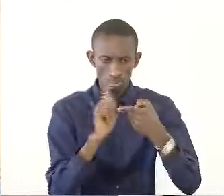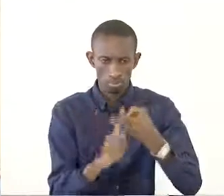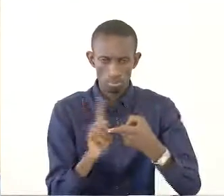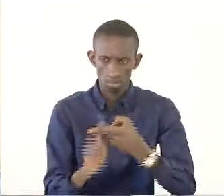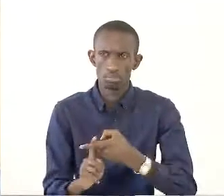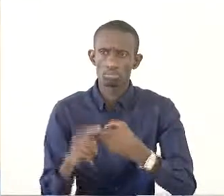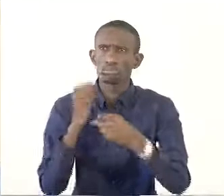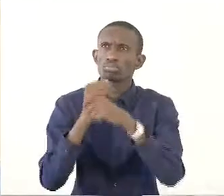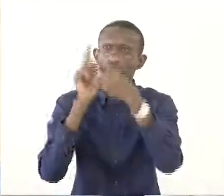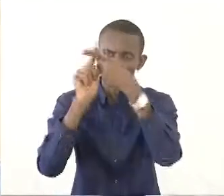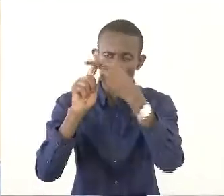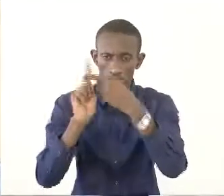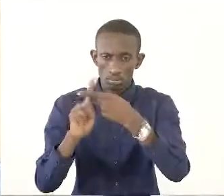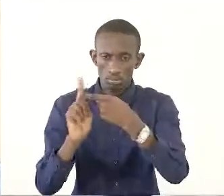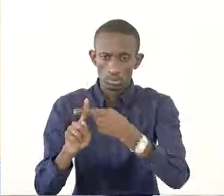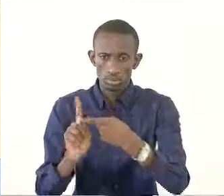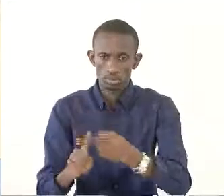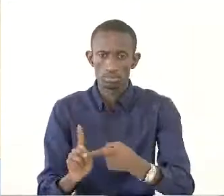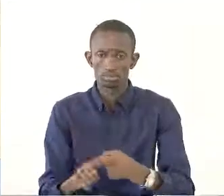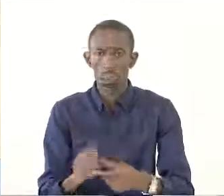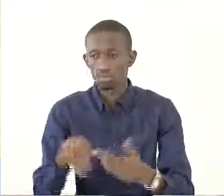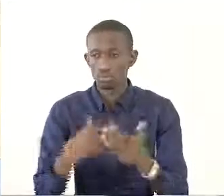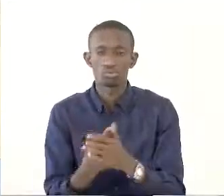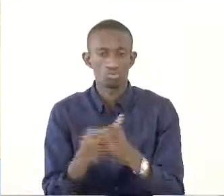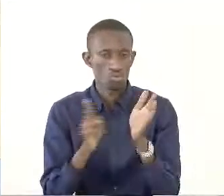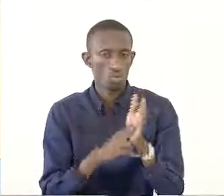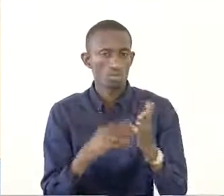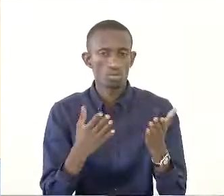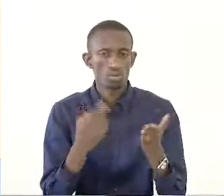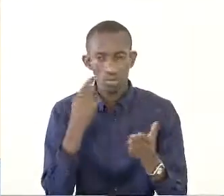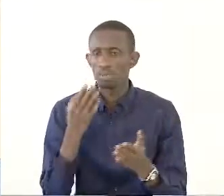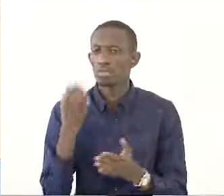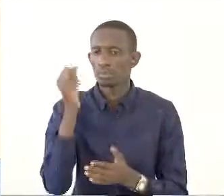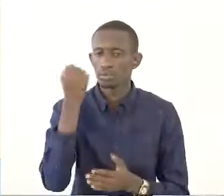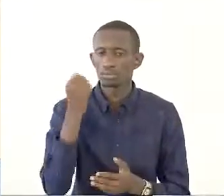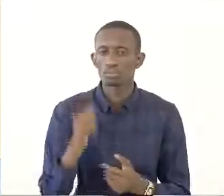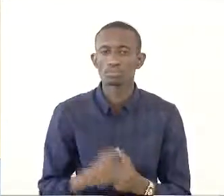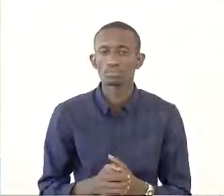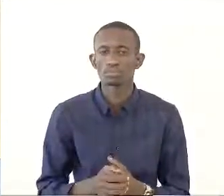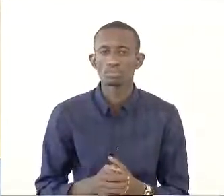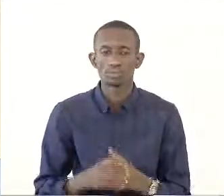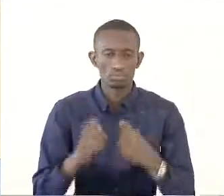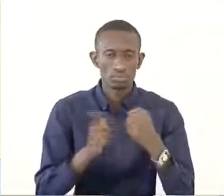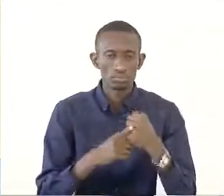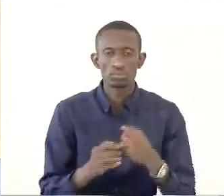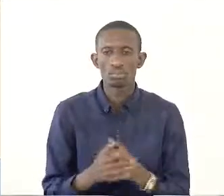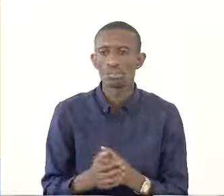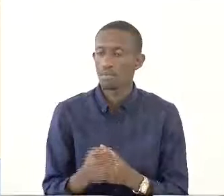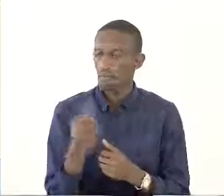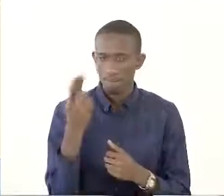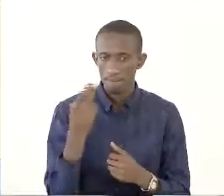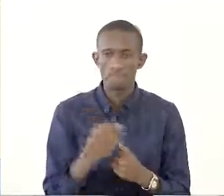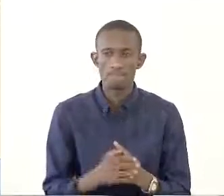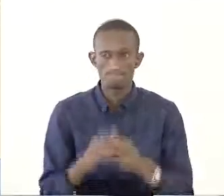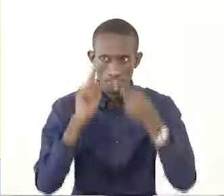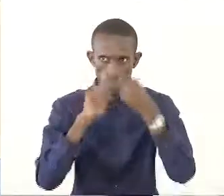have to sum up all these. When you sum up here, you get 5. This is 6. This is 2 because you are summing